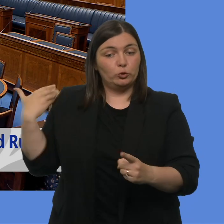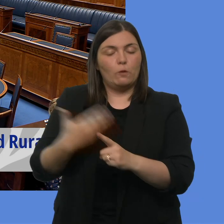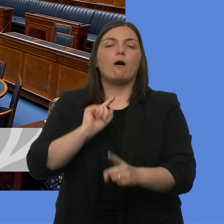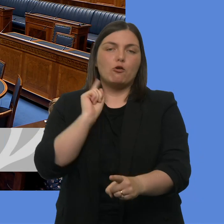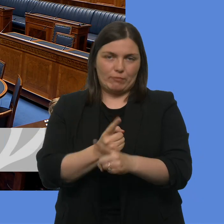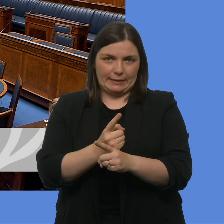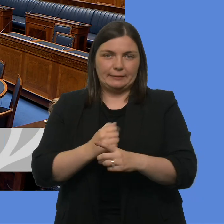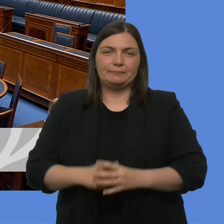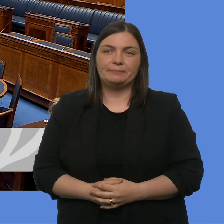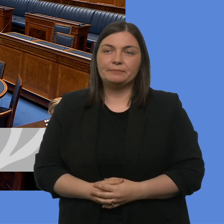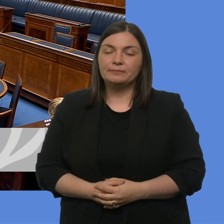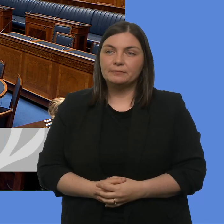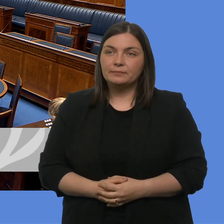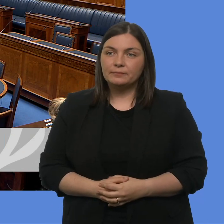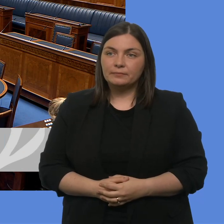Minister,